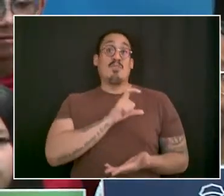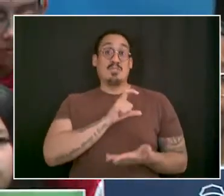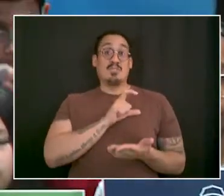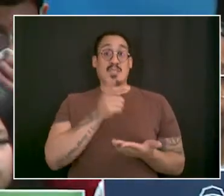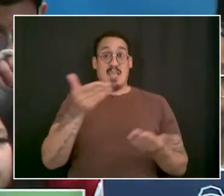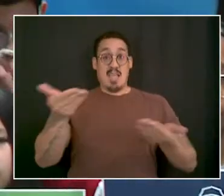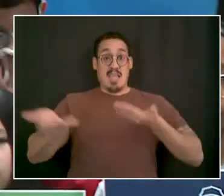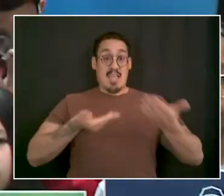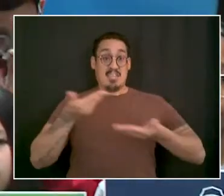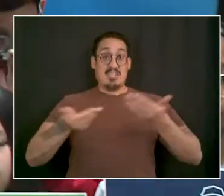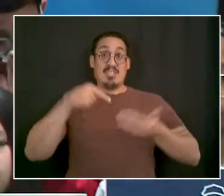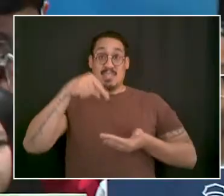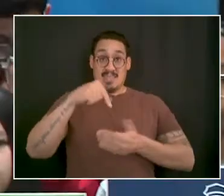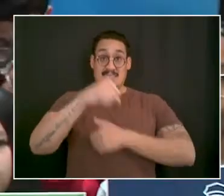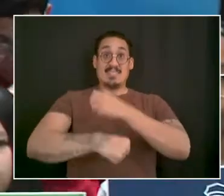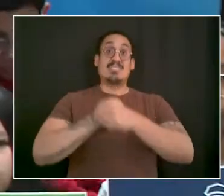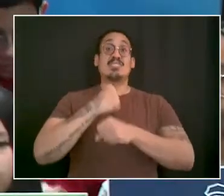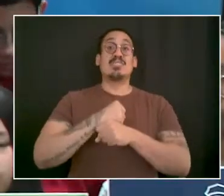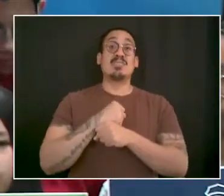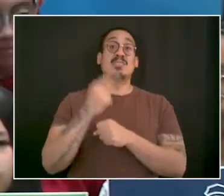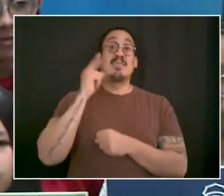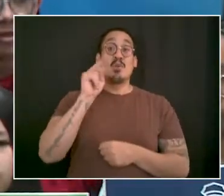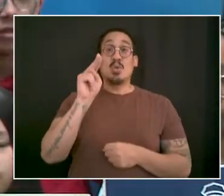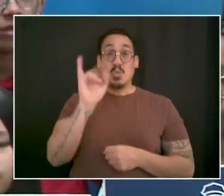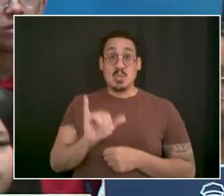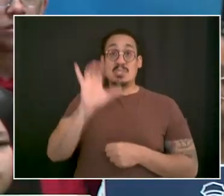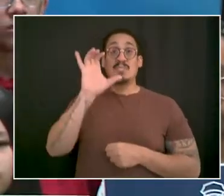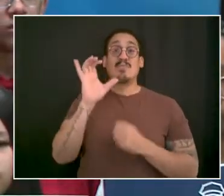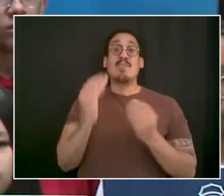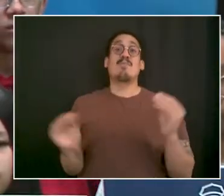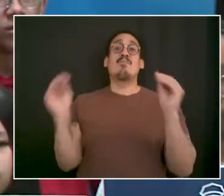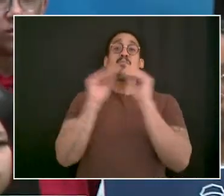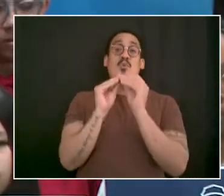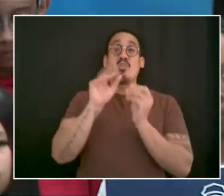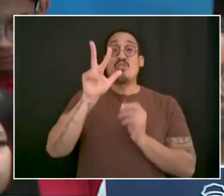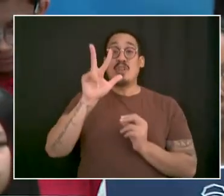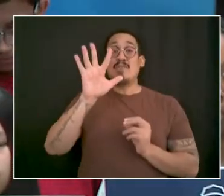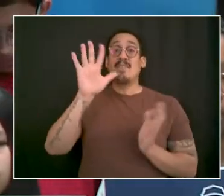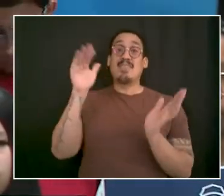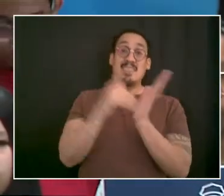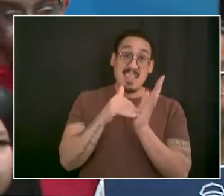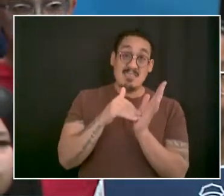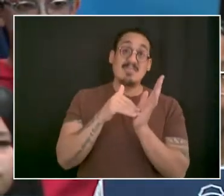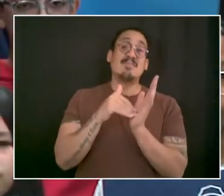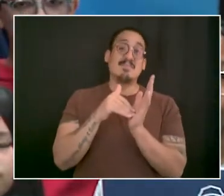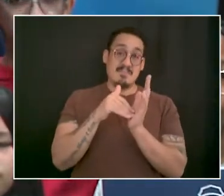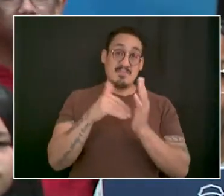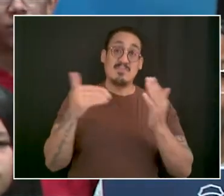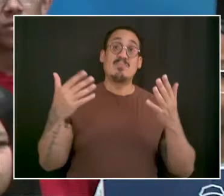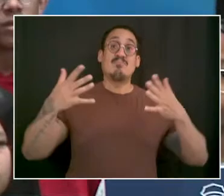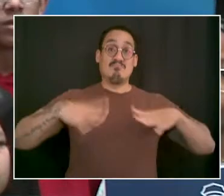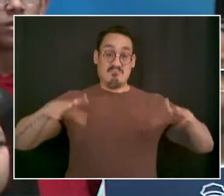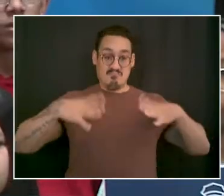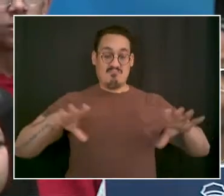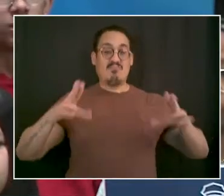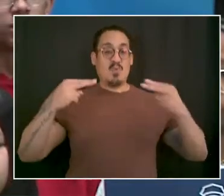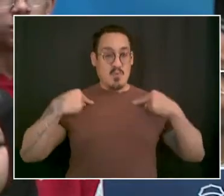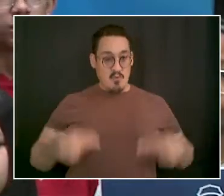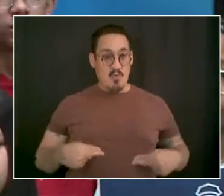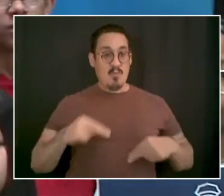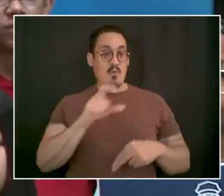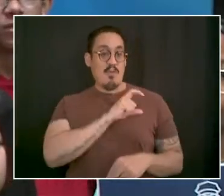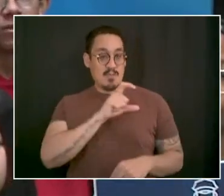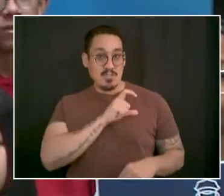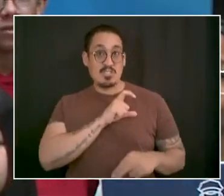City on the path to having more than 35,000 uniformed officers by next fall. Job well done,